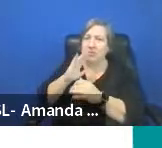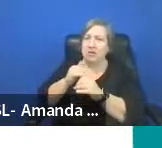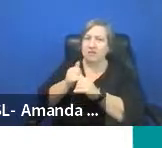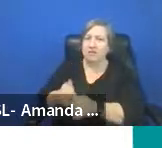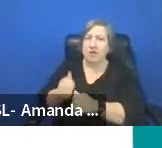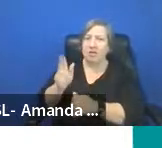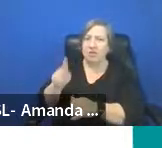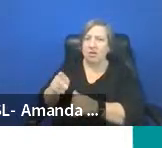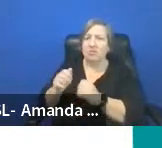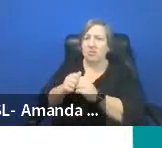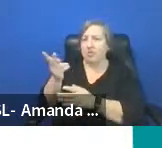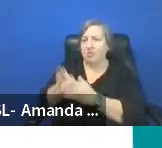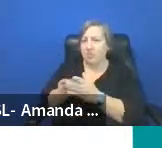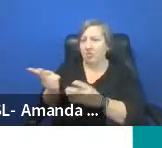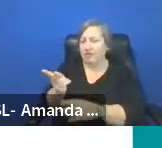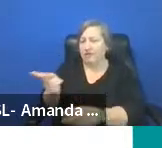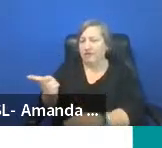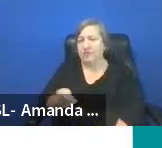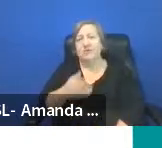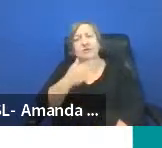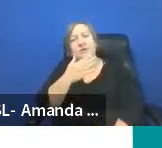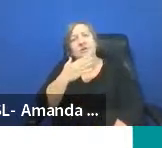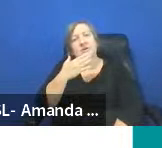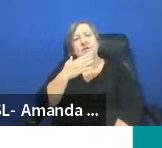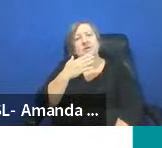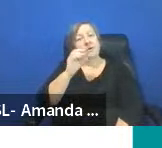up with both of you. Okay. Thank you.